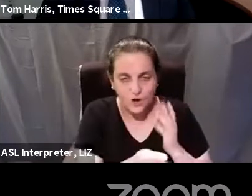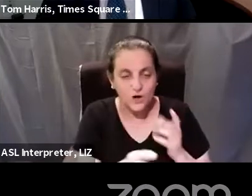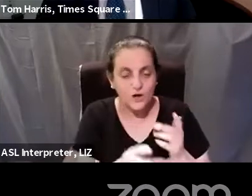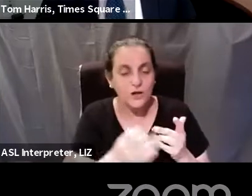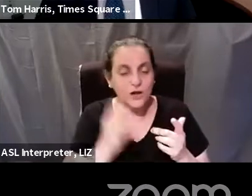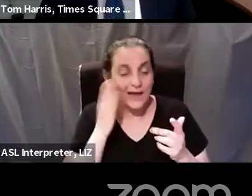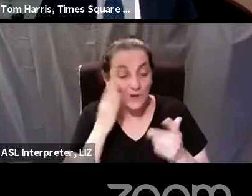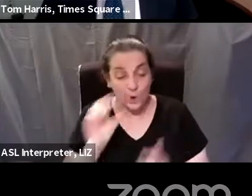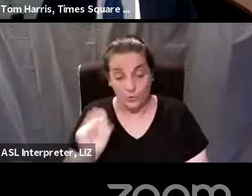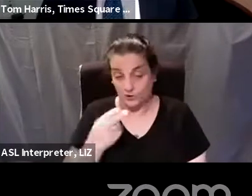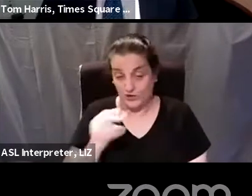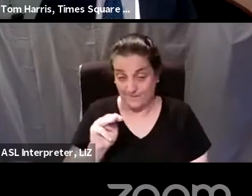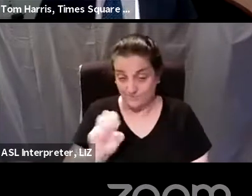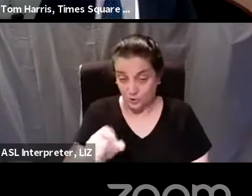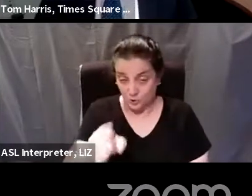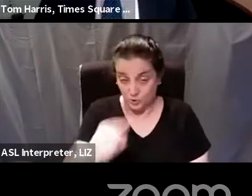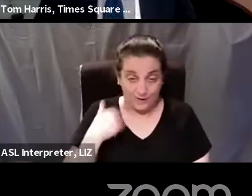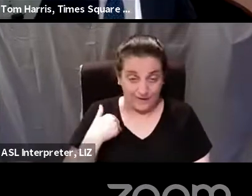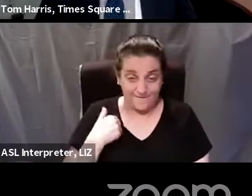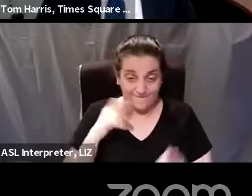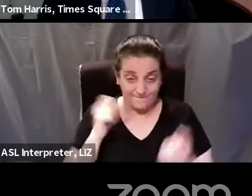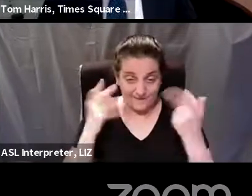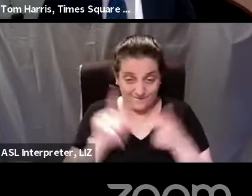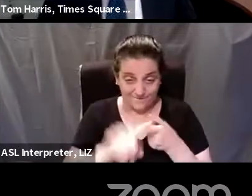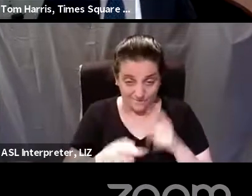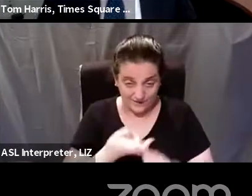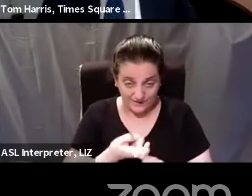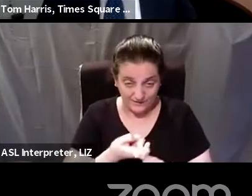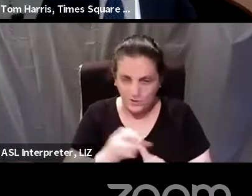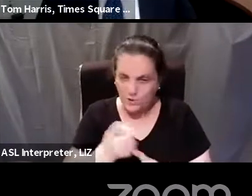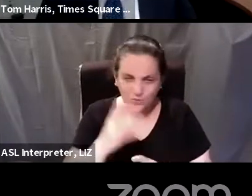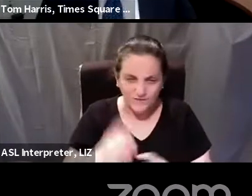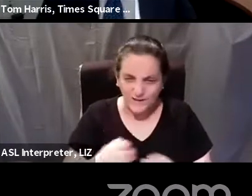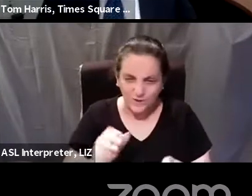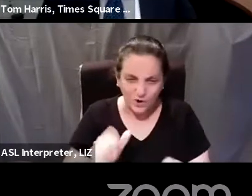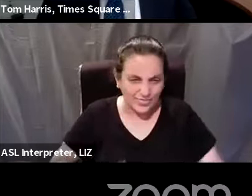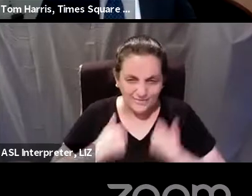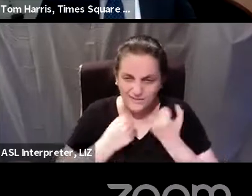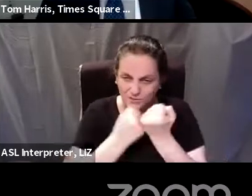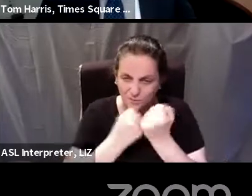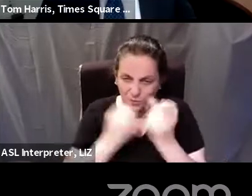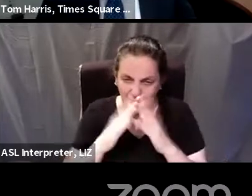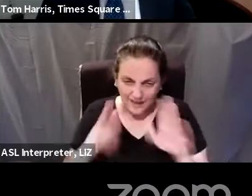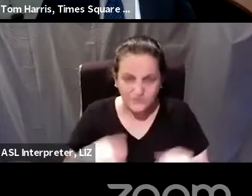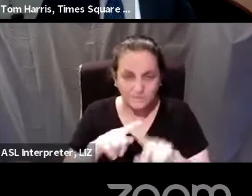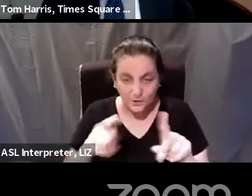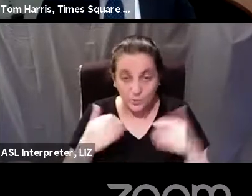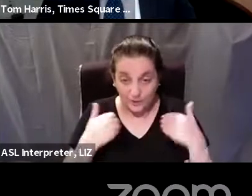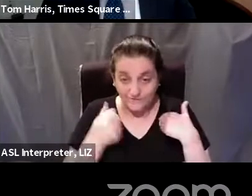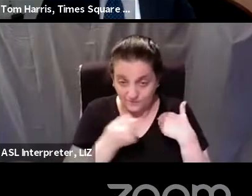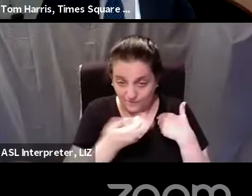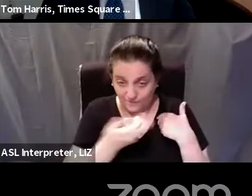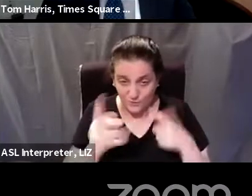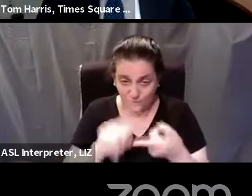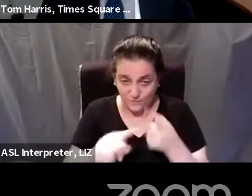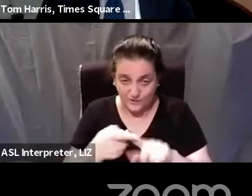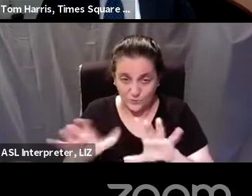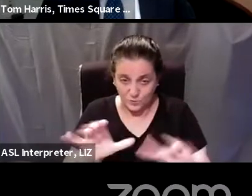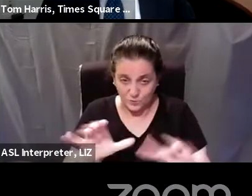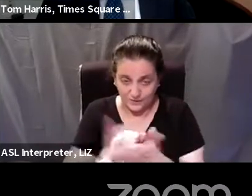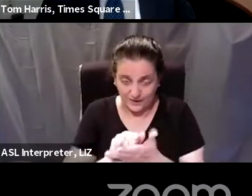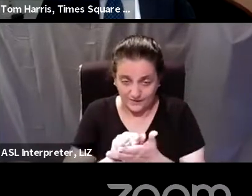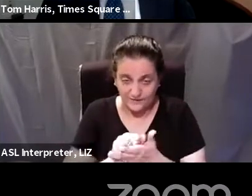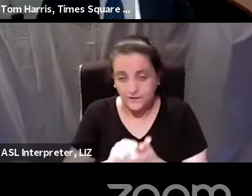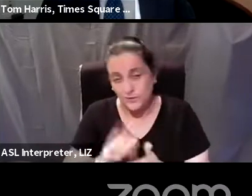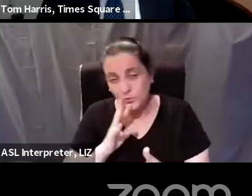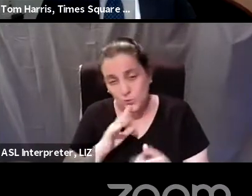know you have a lot of friends. You've never lived in supportive housing, but you have a number of friends who do, who you talk to about